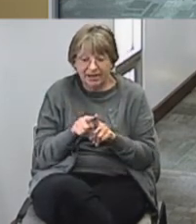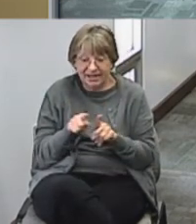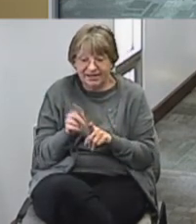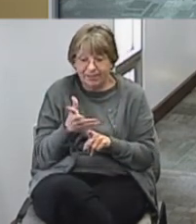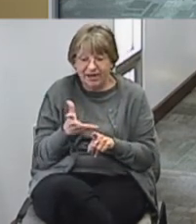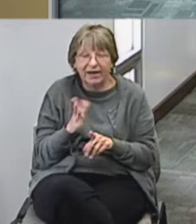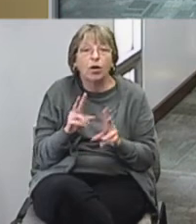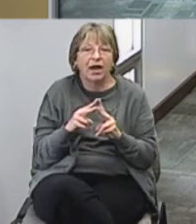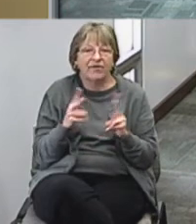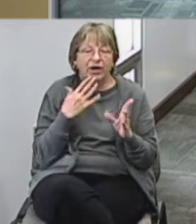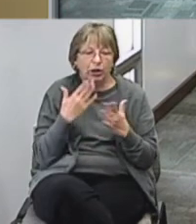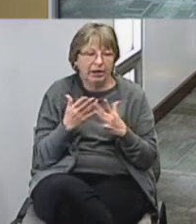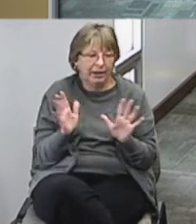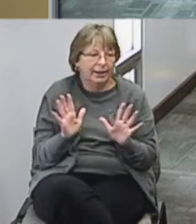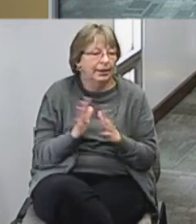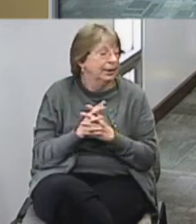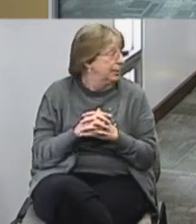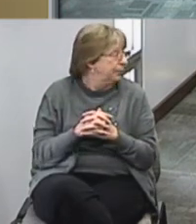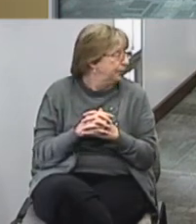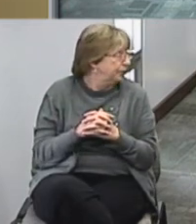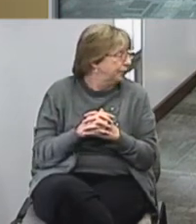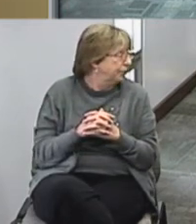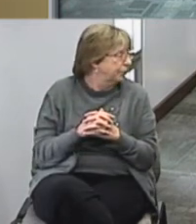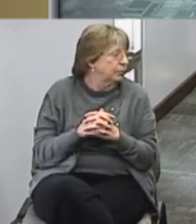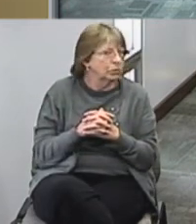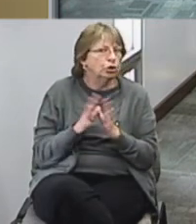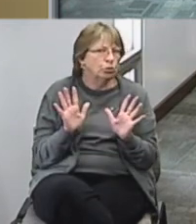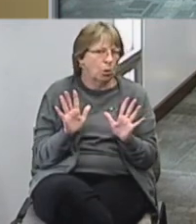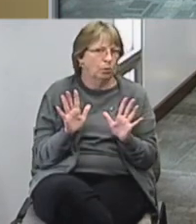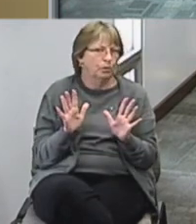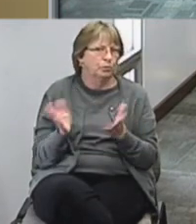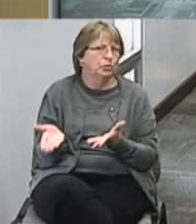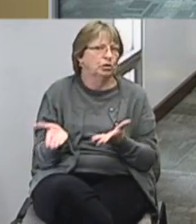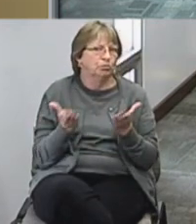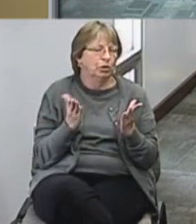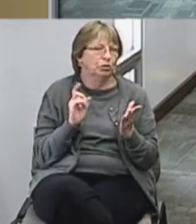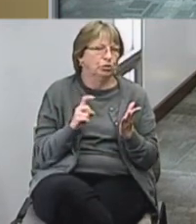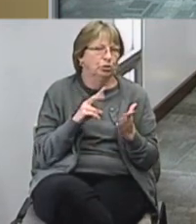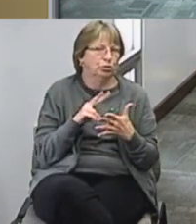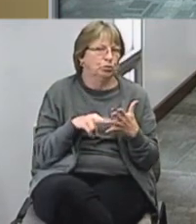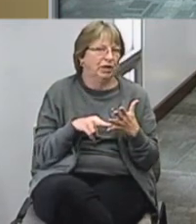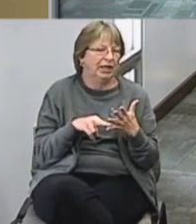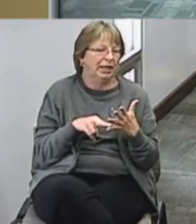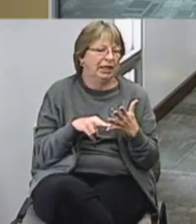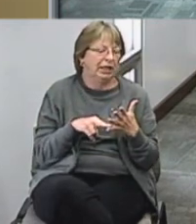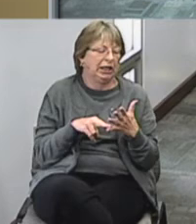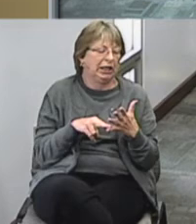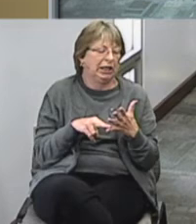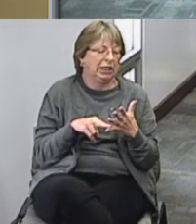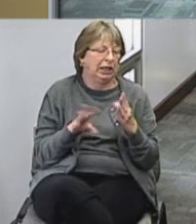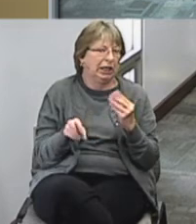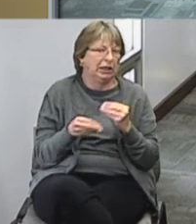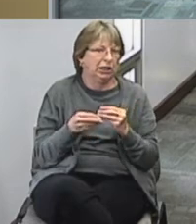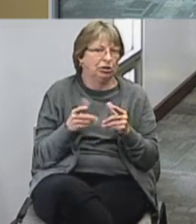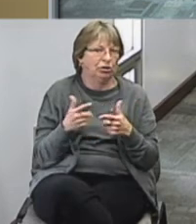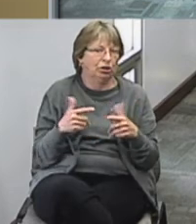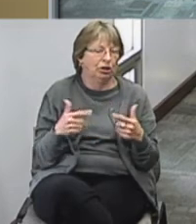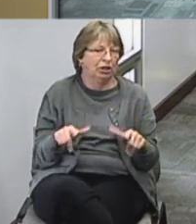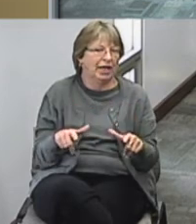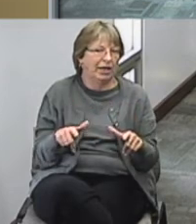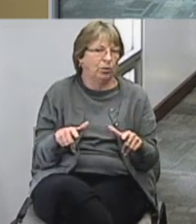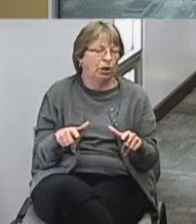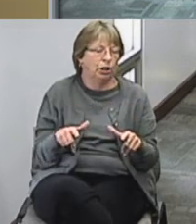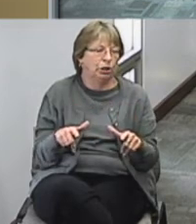Yeah, very good. Good Yeah, catch. I think we are. Okay, so the motion then should read something to the effect of the additional language added to the purpose